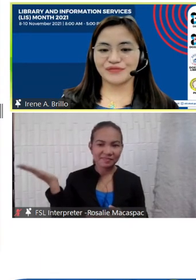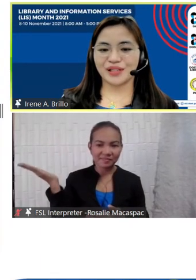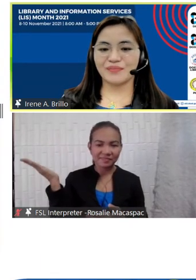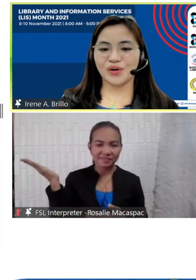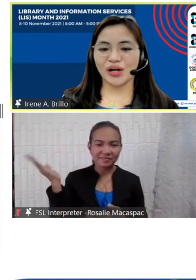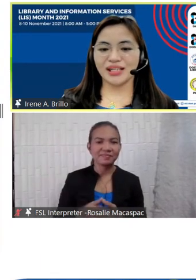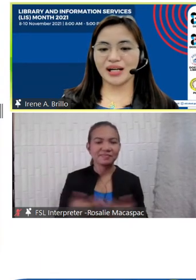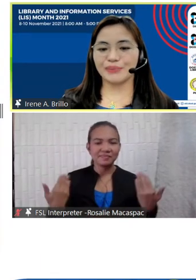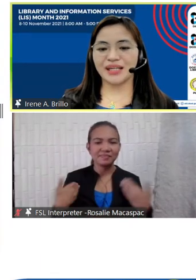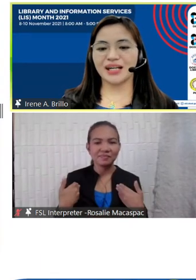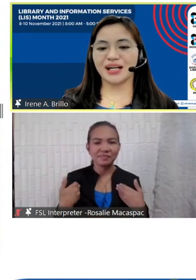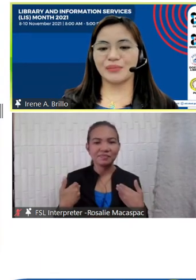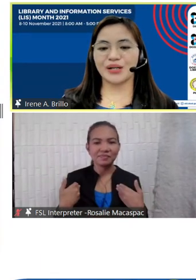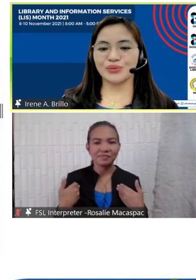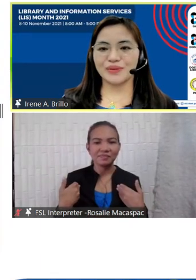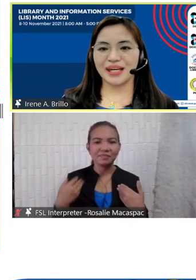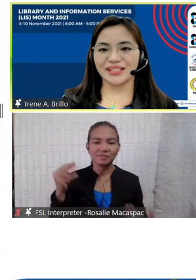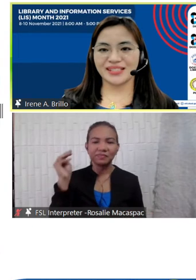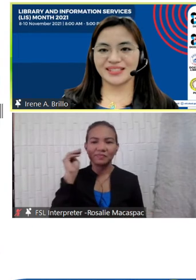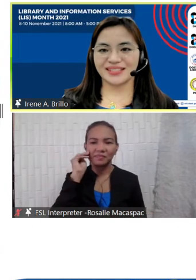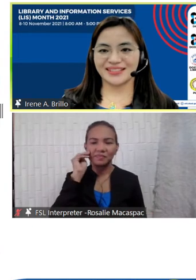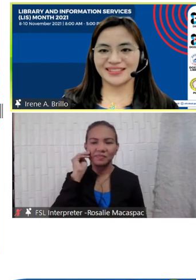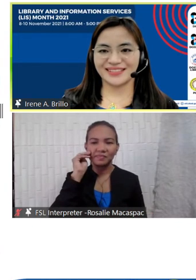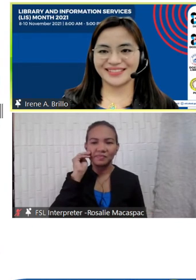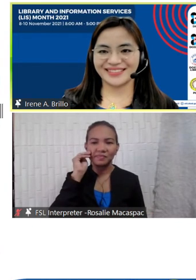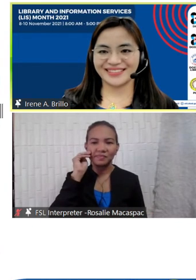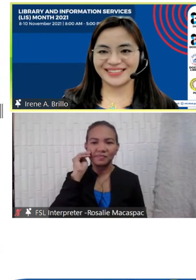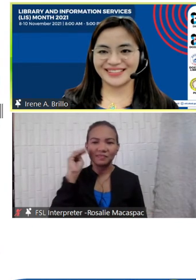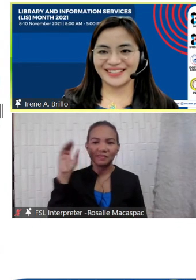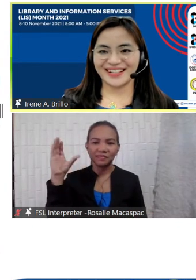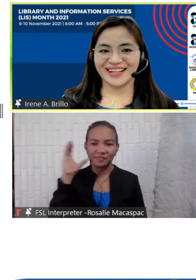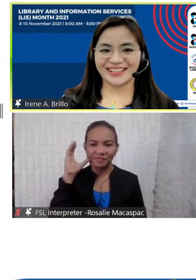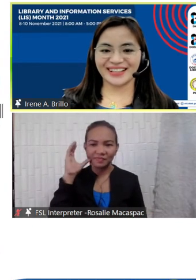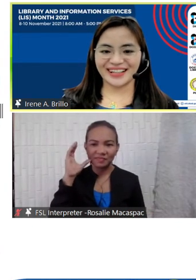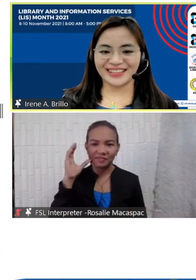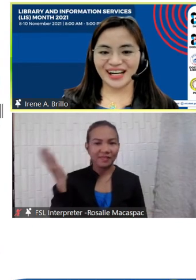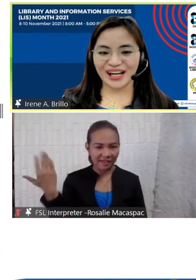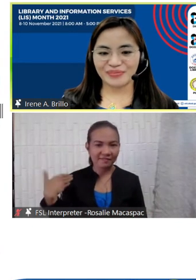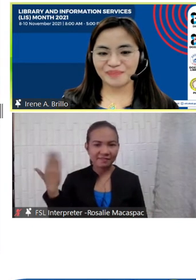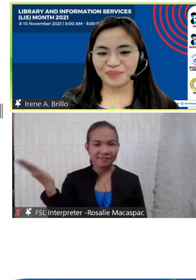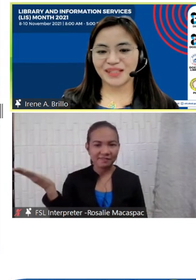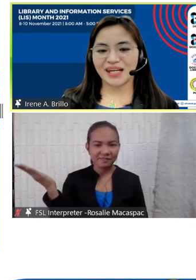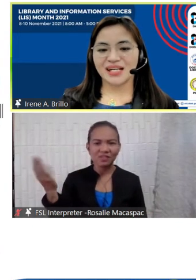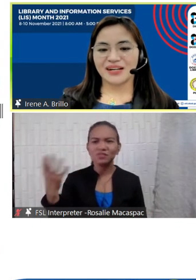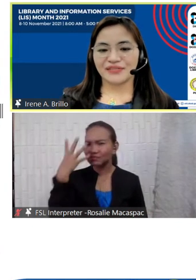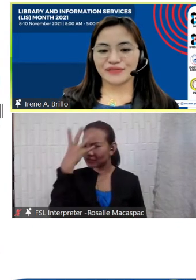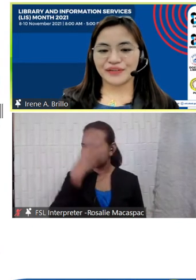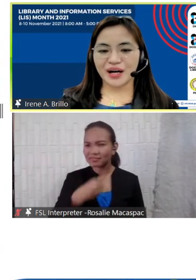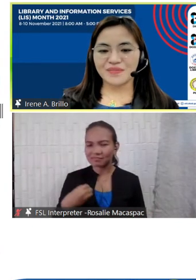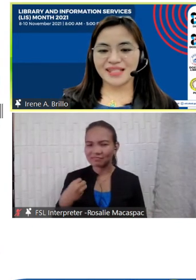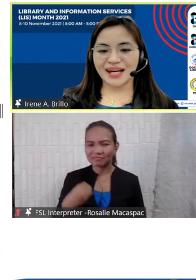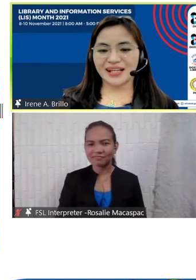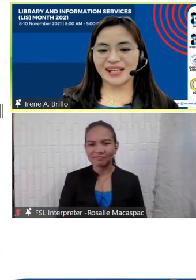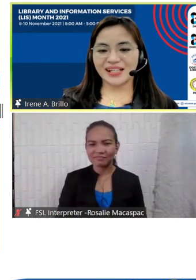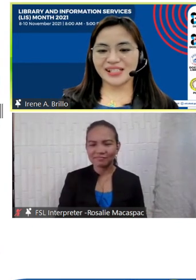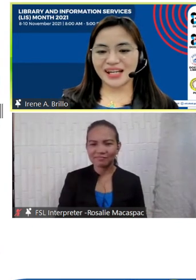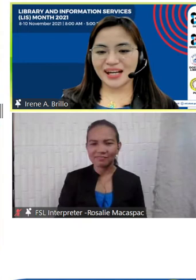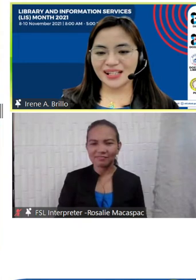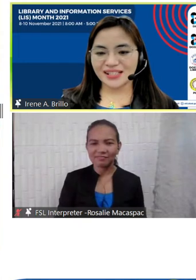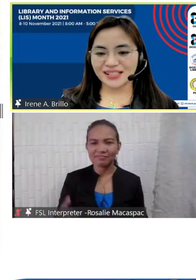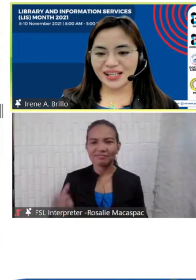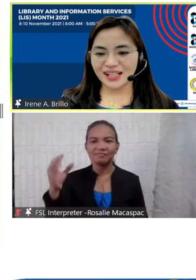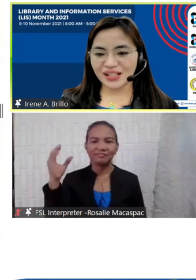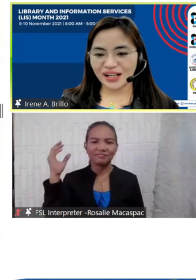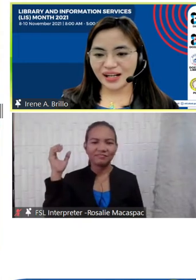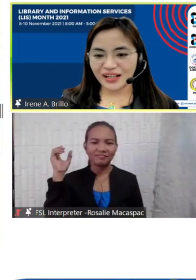We have from Monica B. Cabarrubias. Ang gaganda. From CN